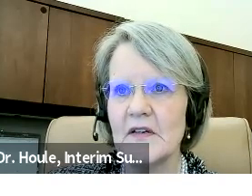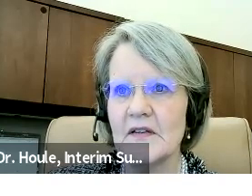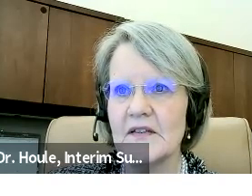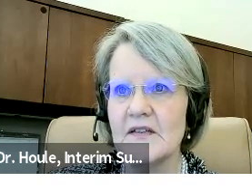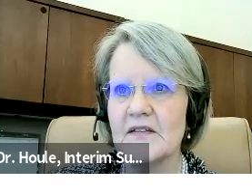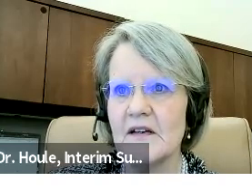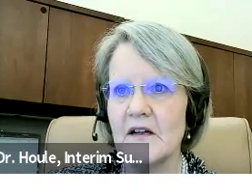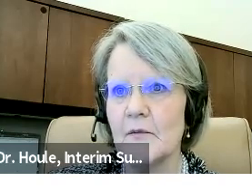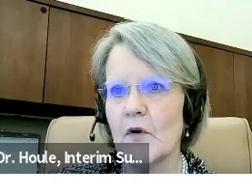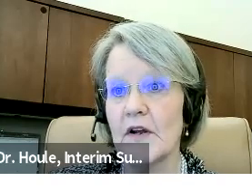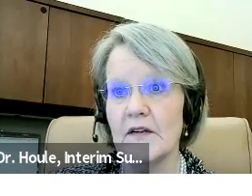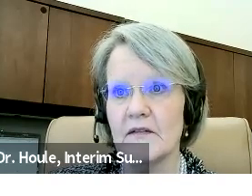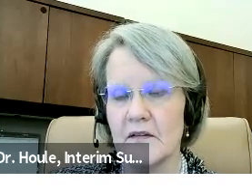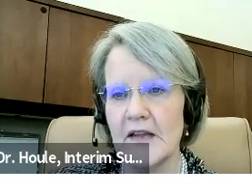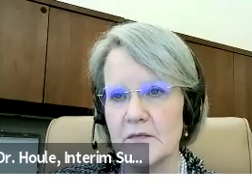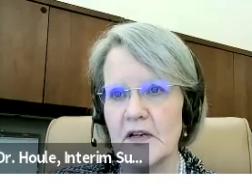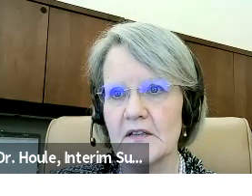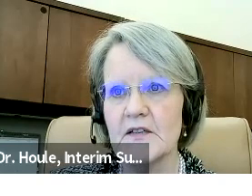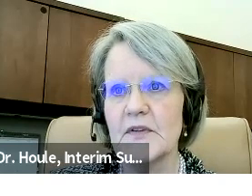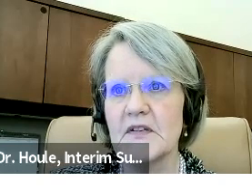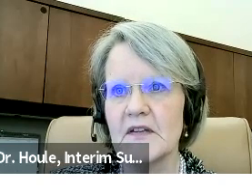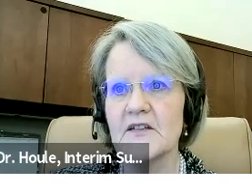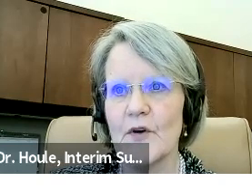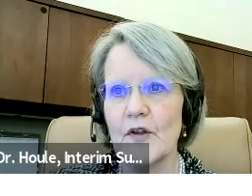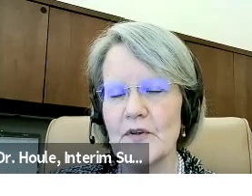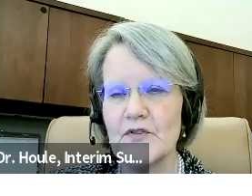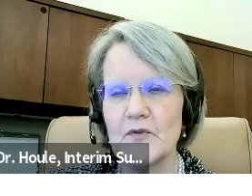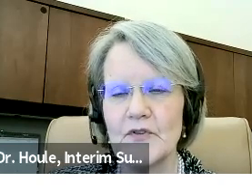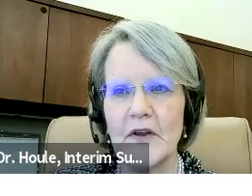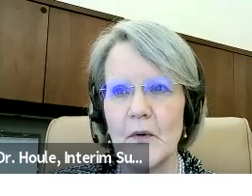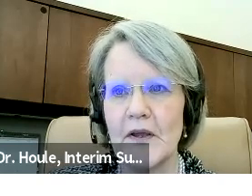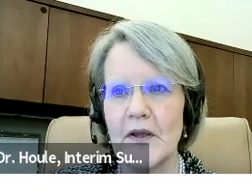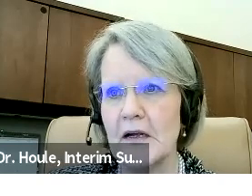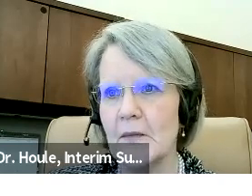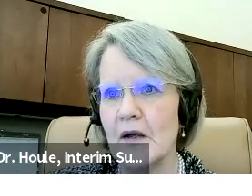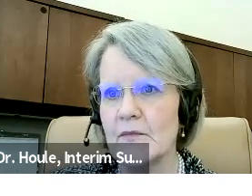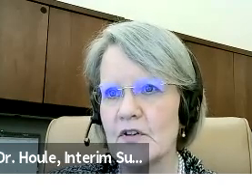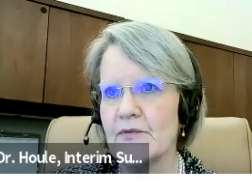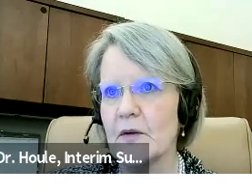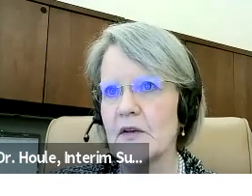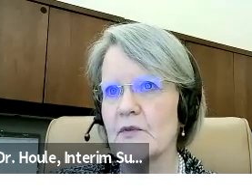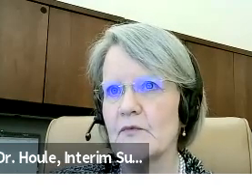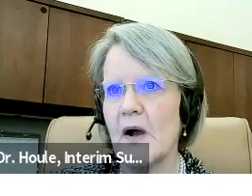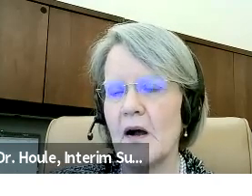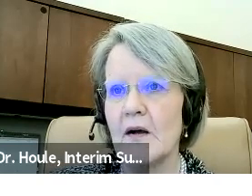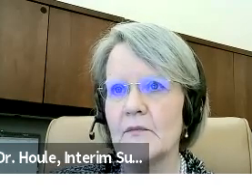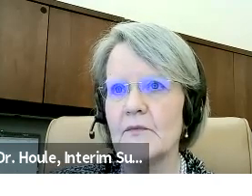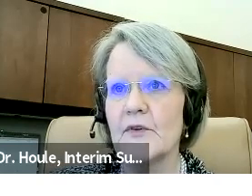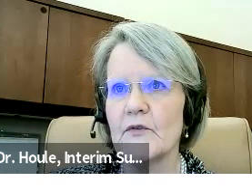And last but not least, or not last but not least, but the last of our elementary schools anyway, Michelle Fenneman